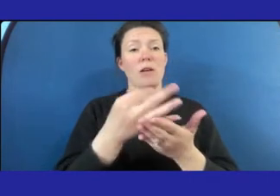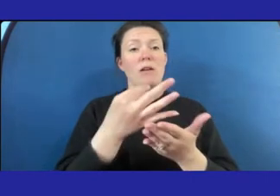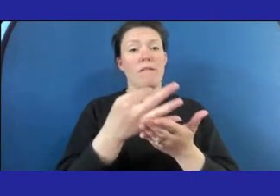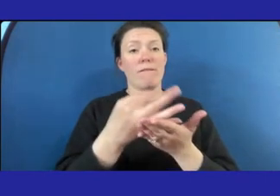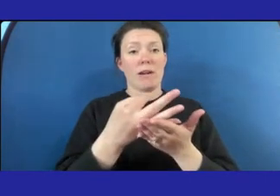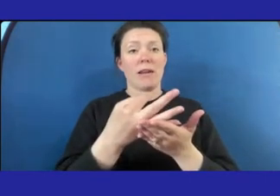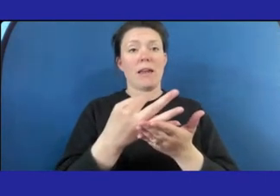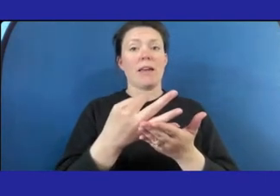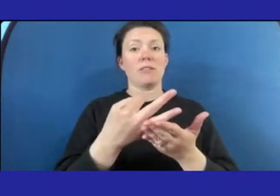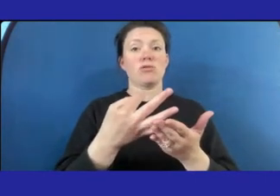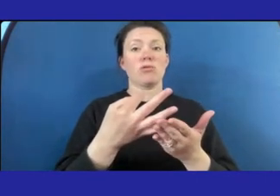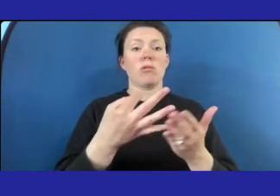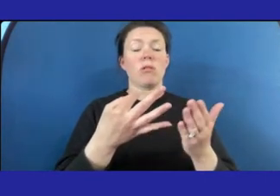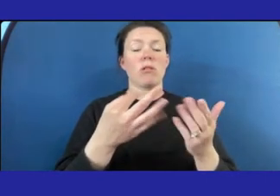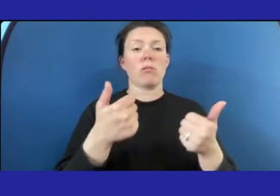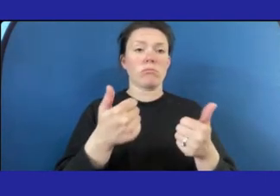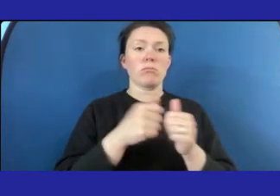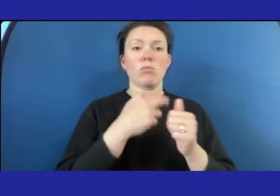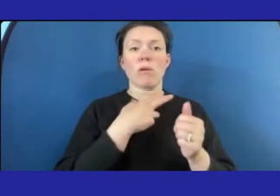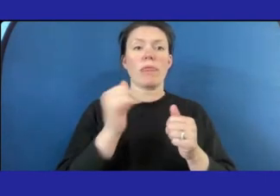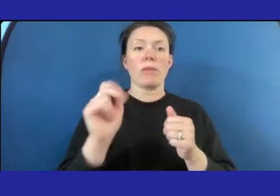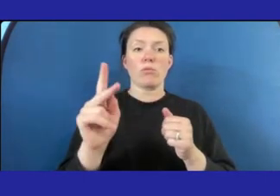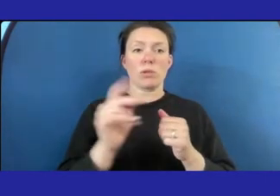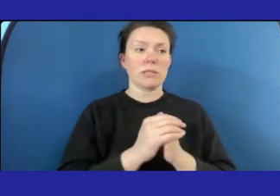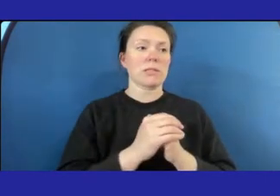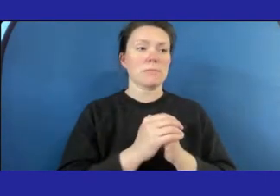risk. We also